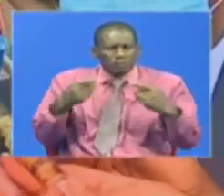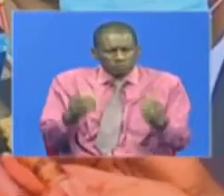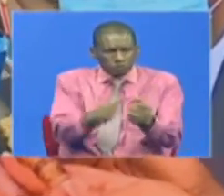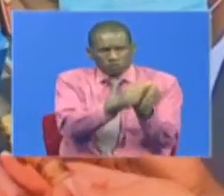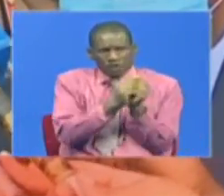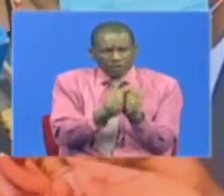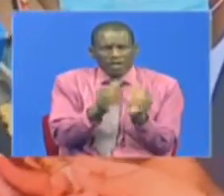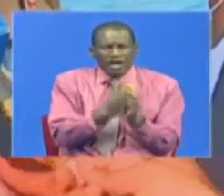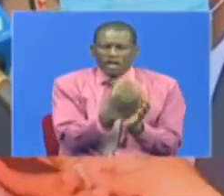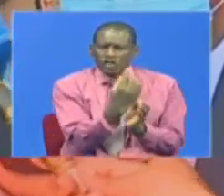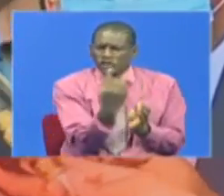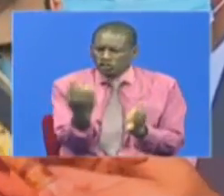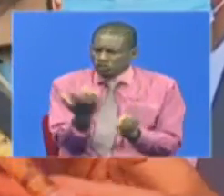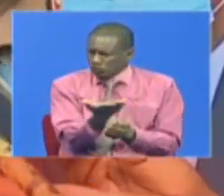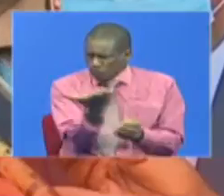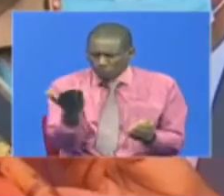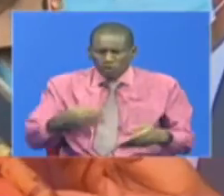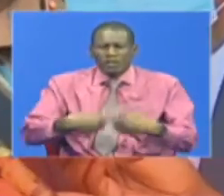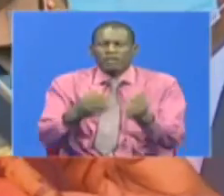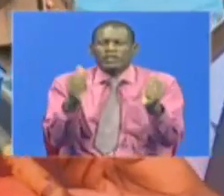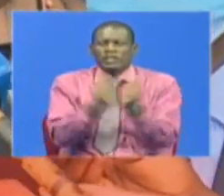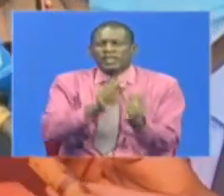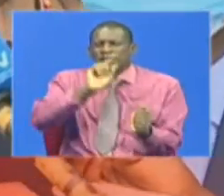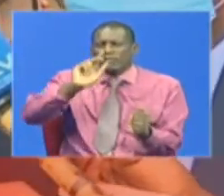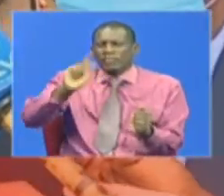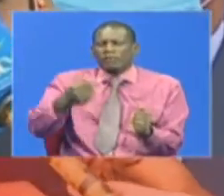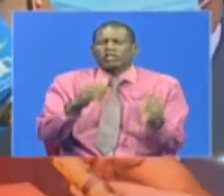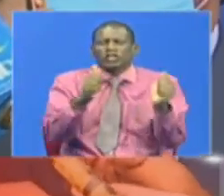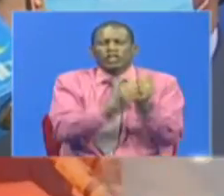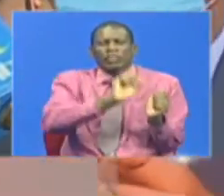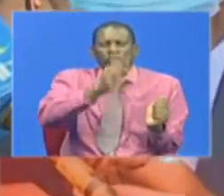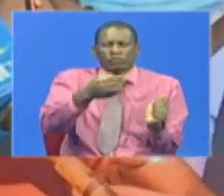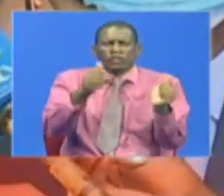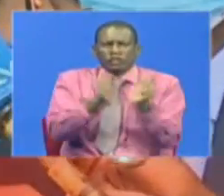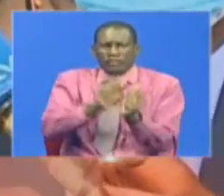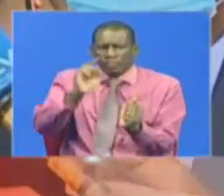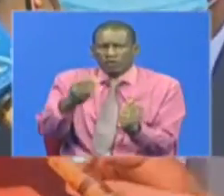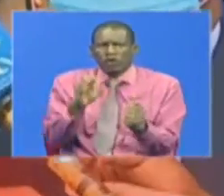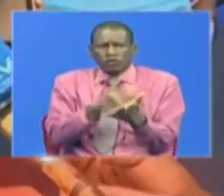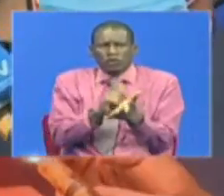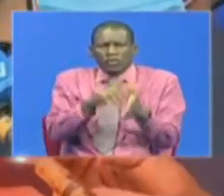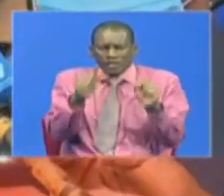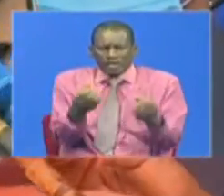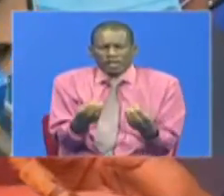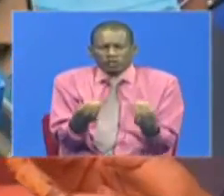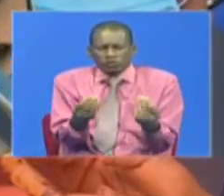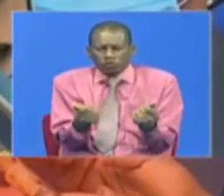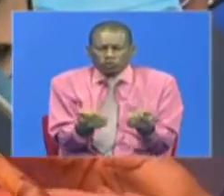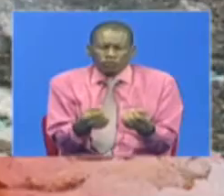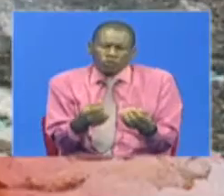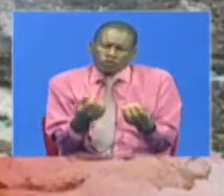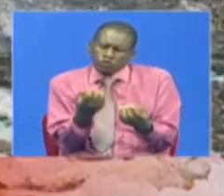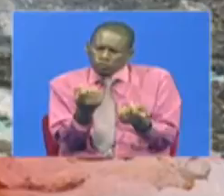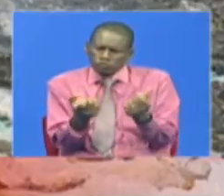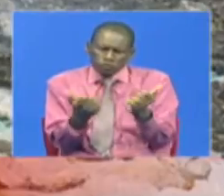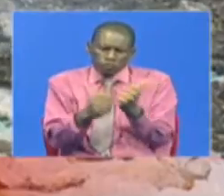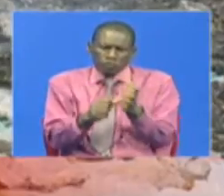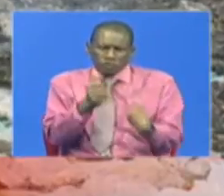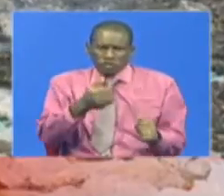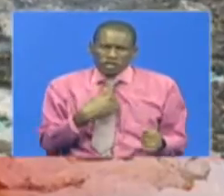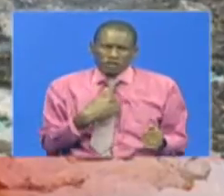them 10,000 shillings so that they can be able to sort the small issues they may have.